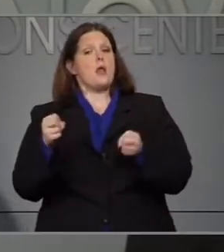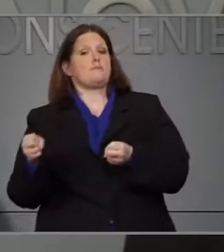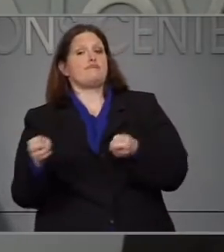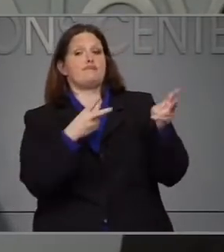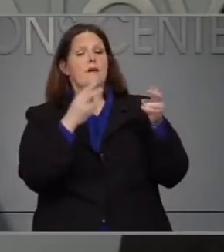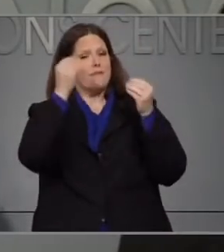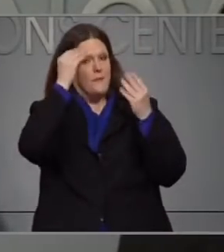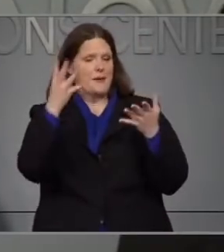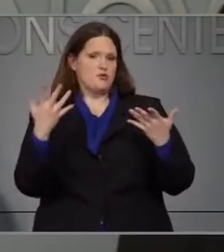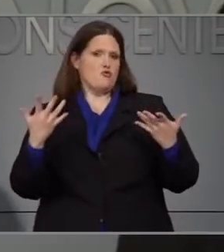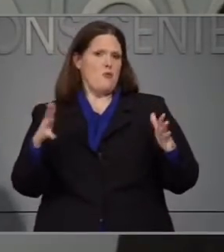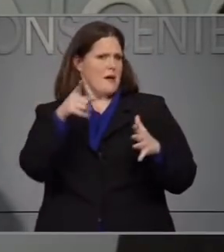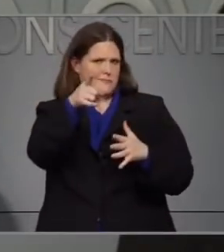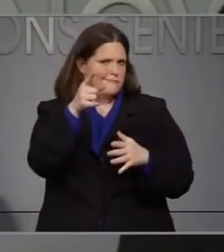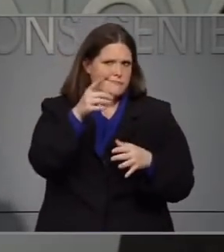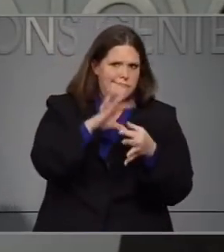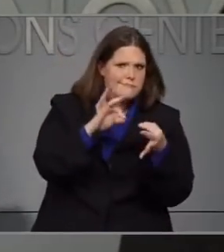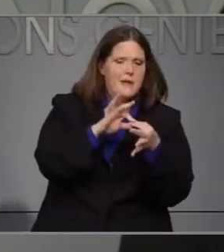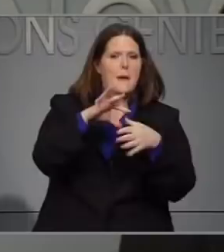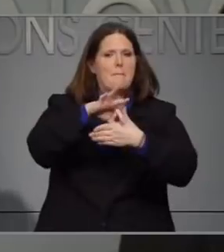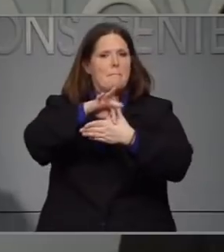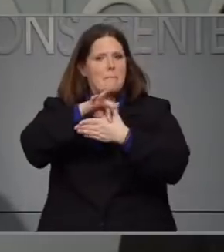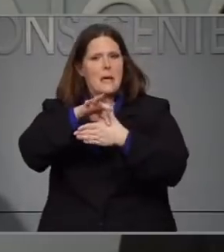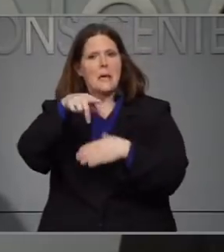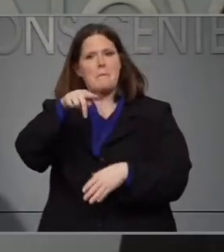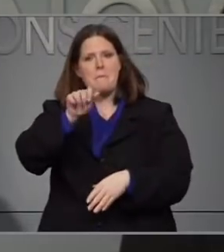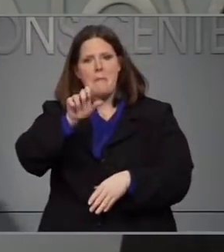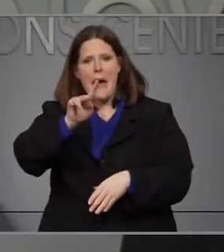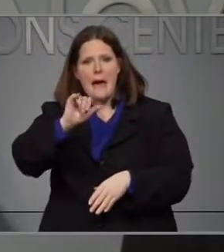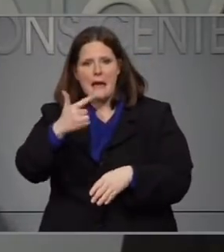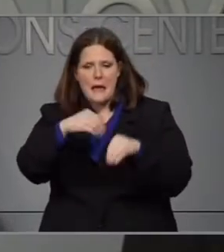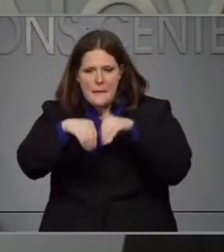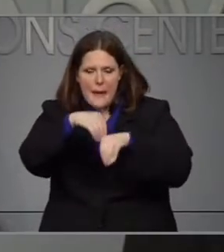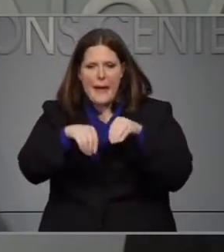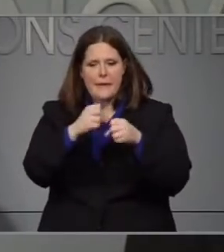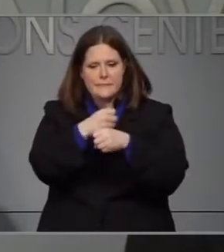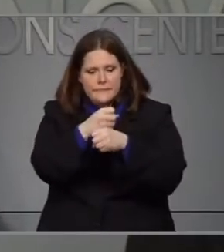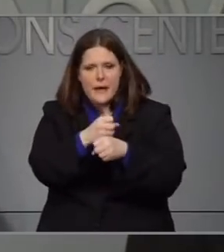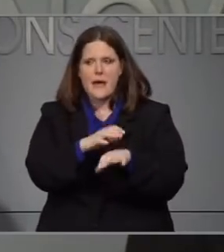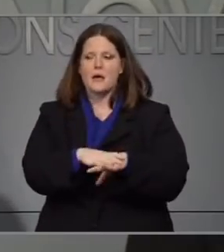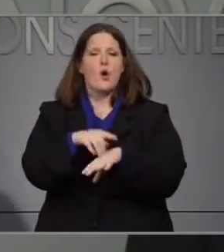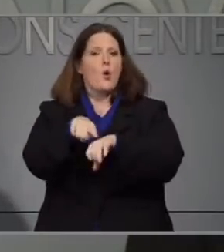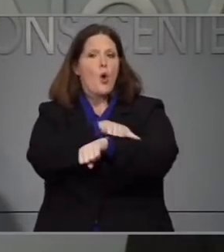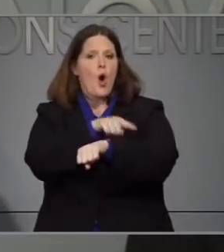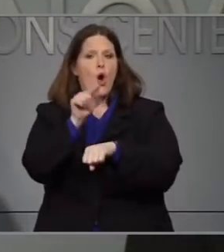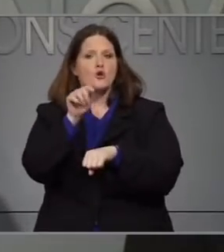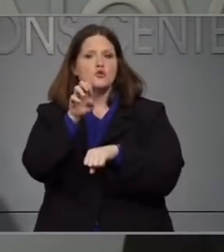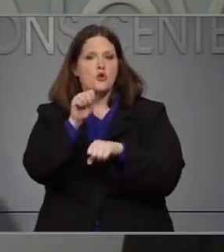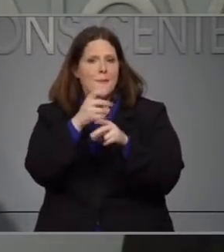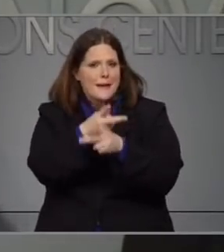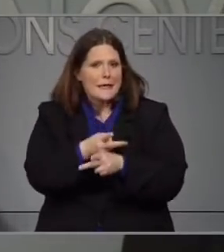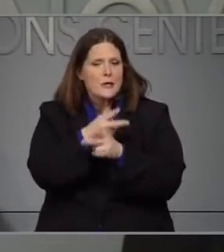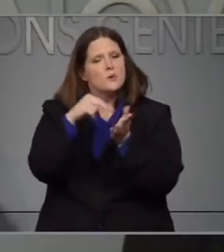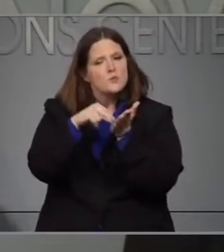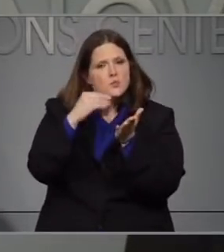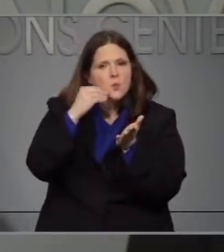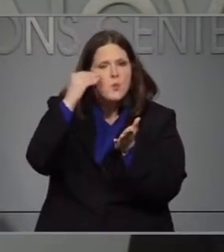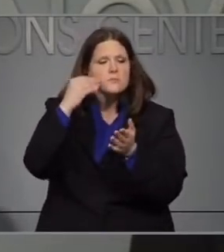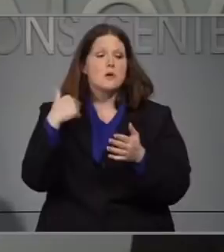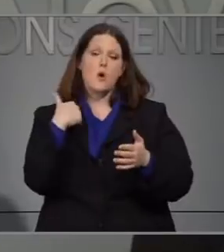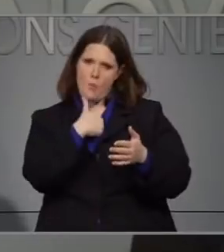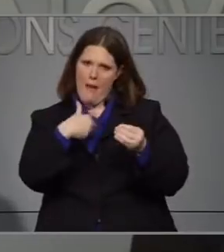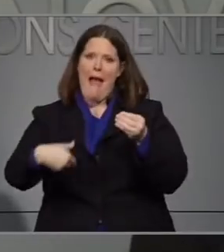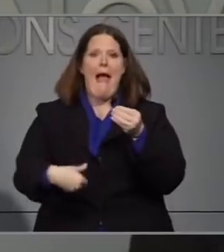of those that you just mentioned, meatpacking, long-term care. What we are adding is data related